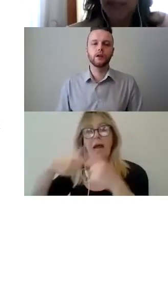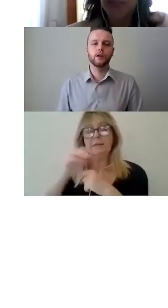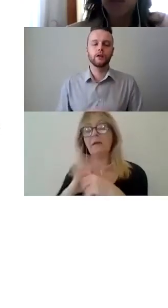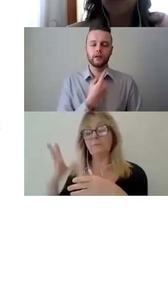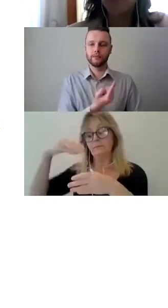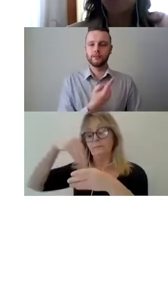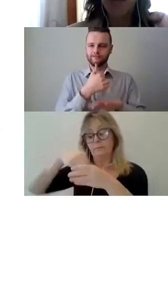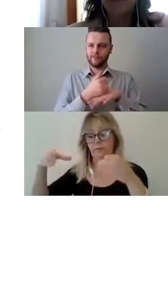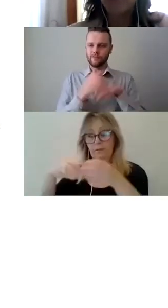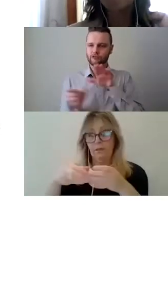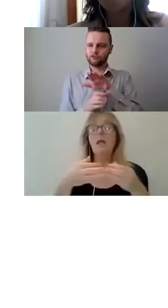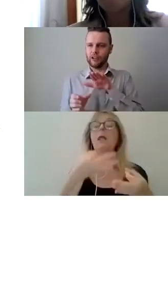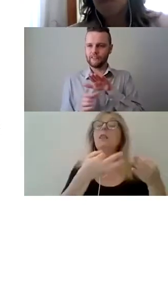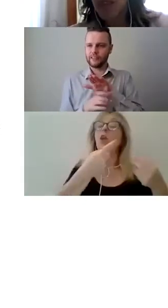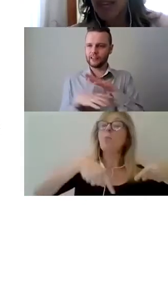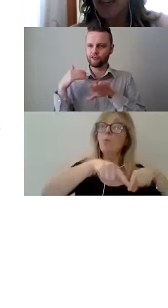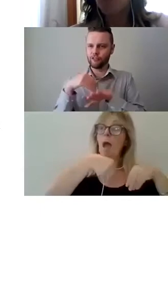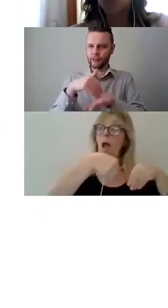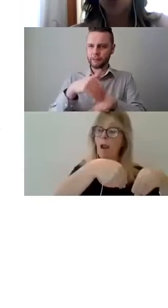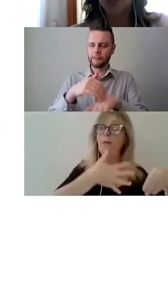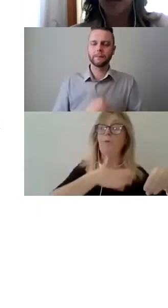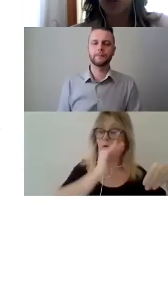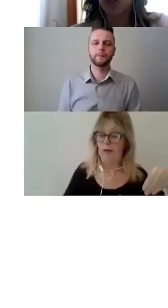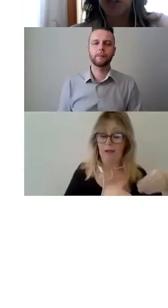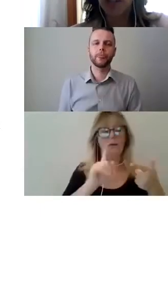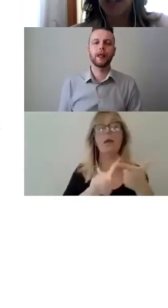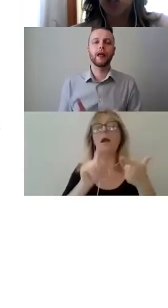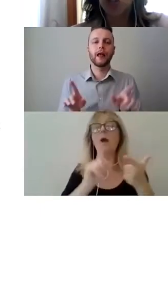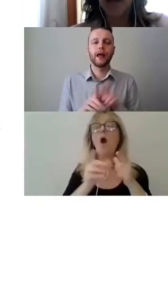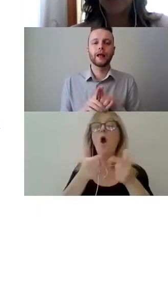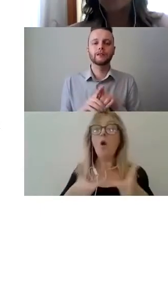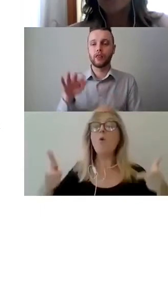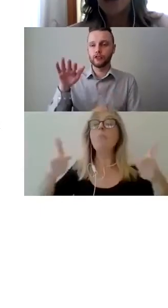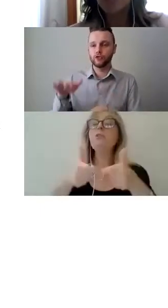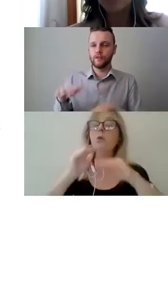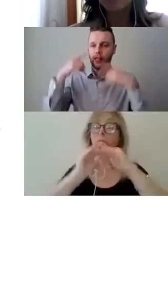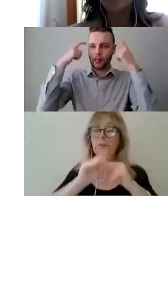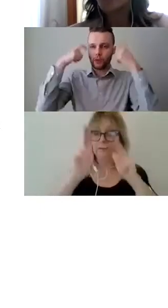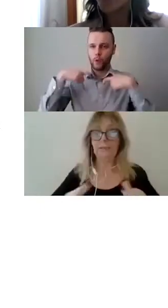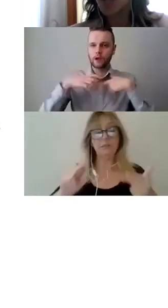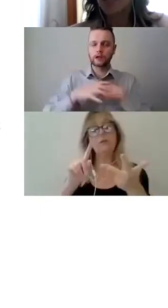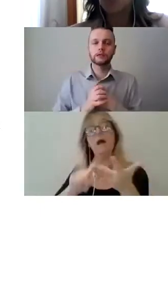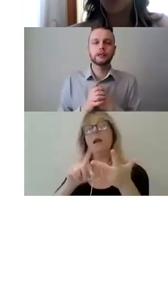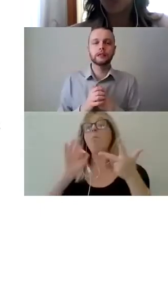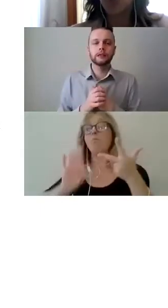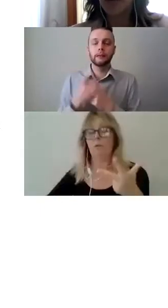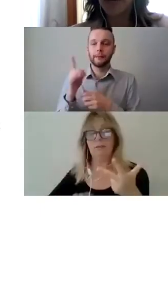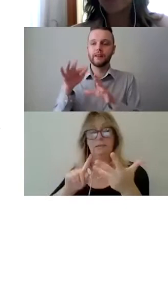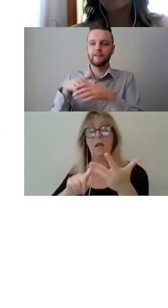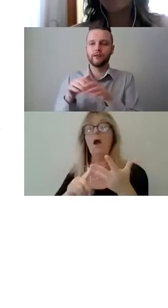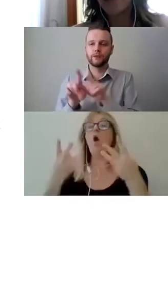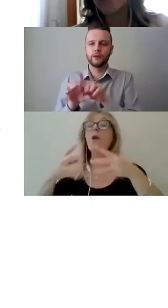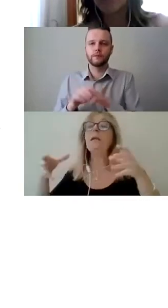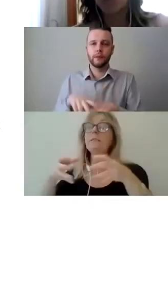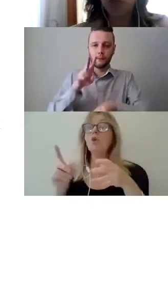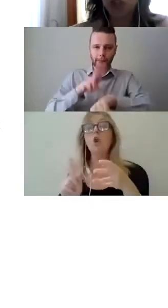trafficking crimes, and the juvenile court participated as well,